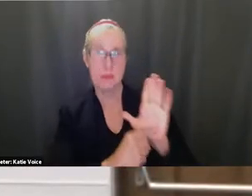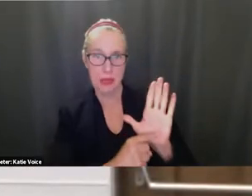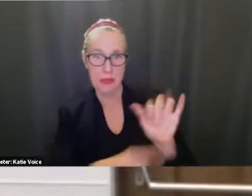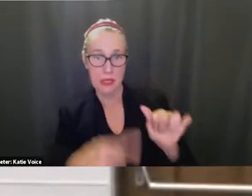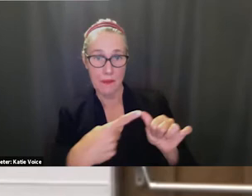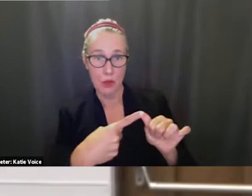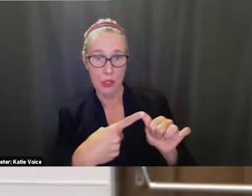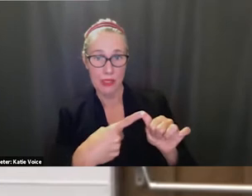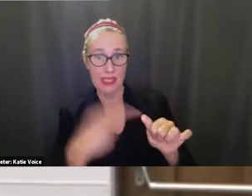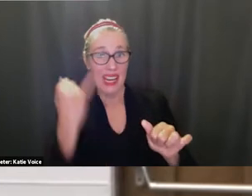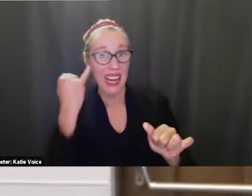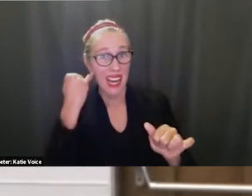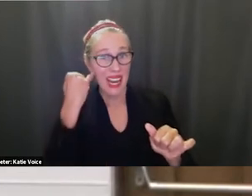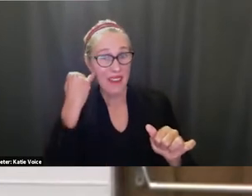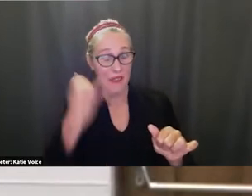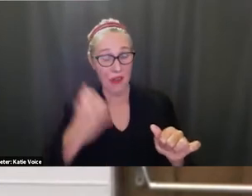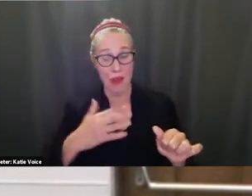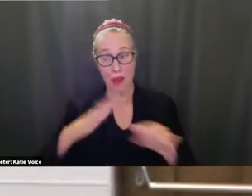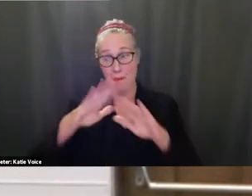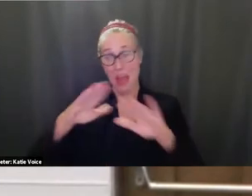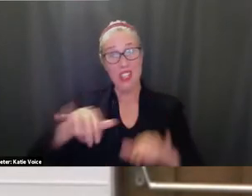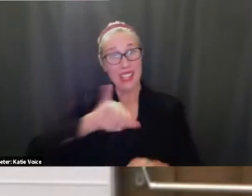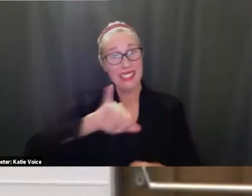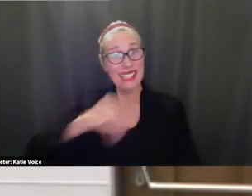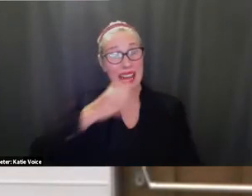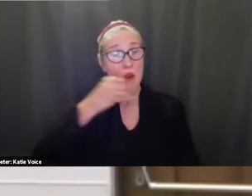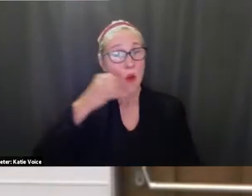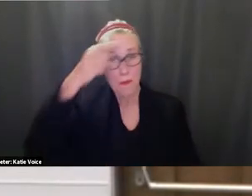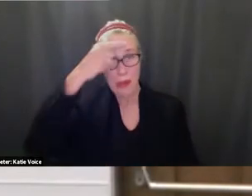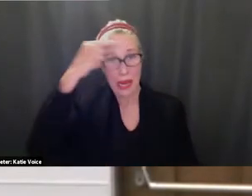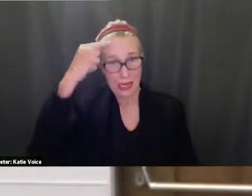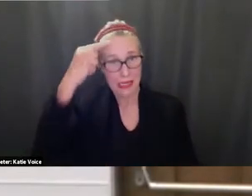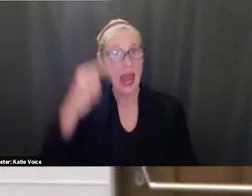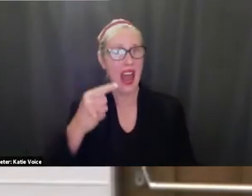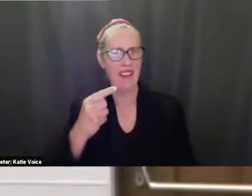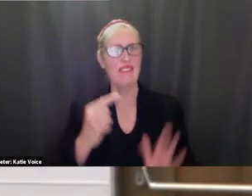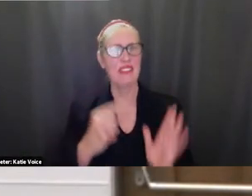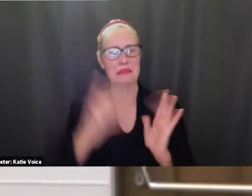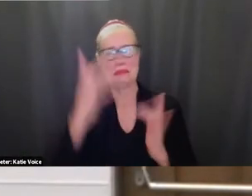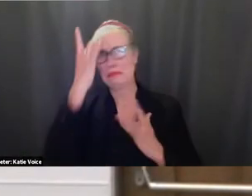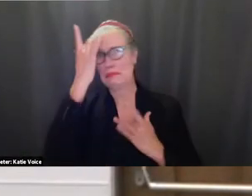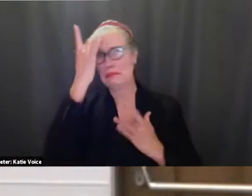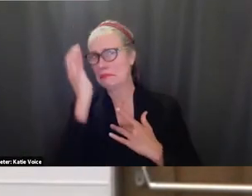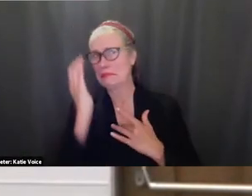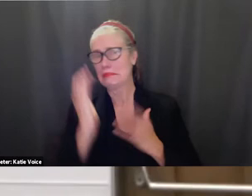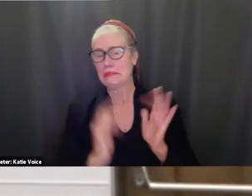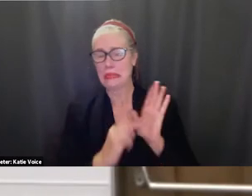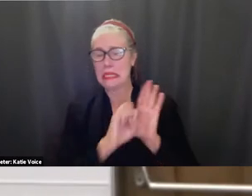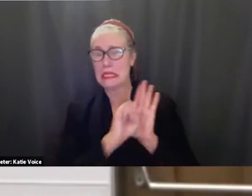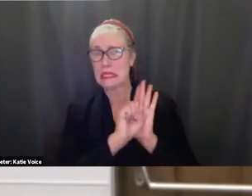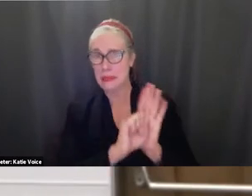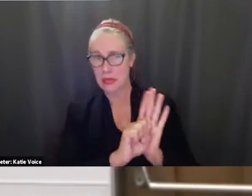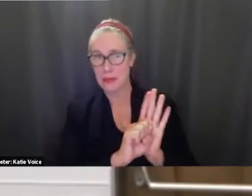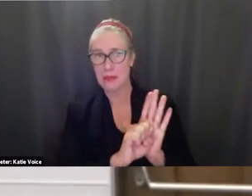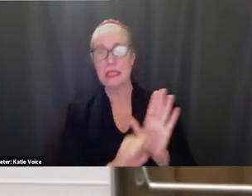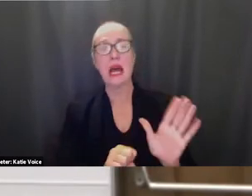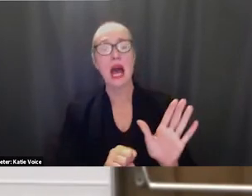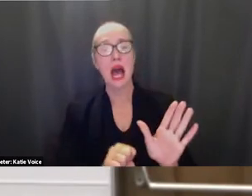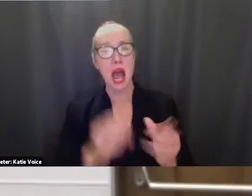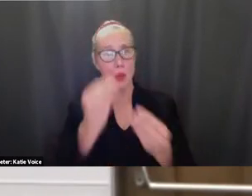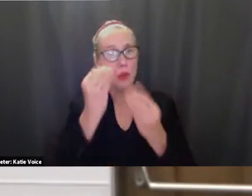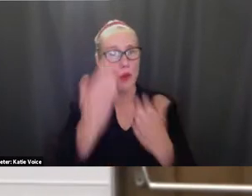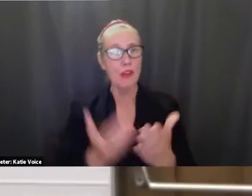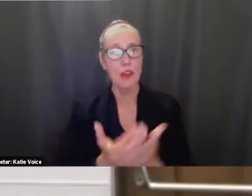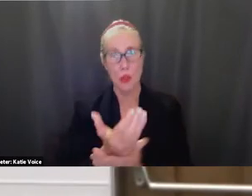my child is it needs to stay home because they have symptoms and i'm going to notify through crisis go that they're they're